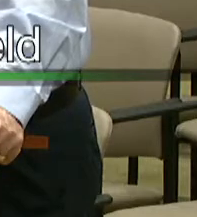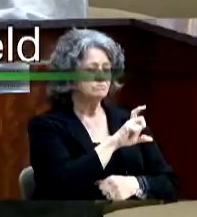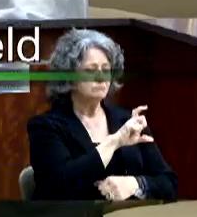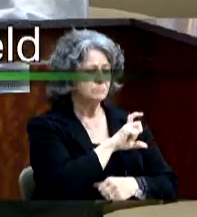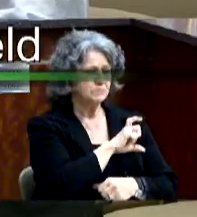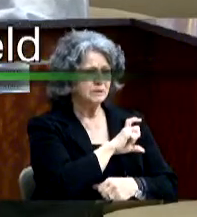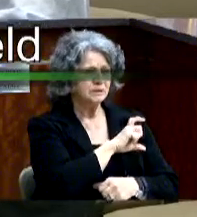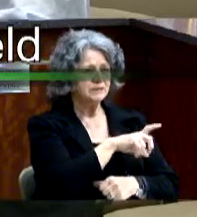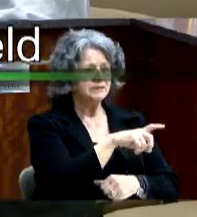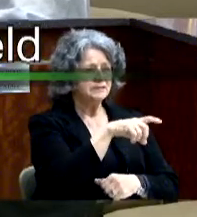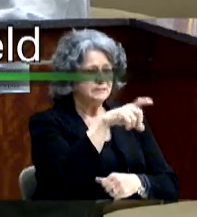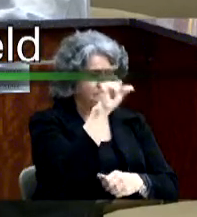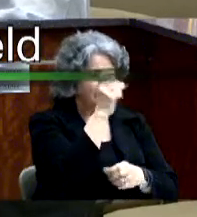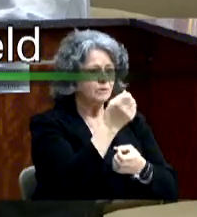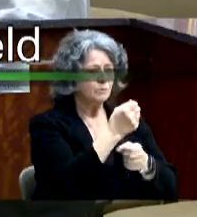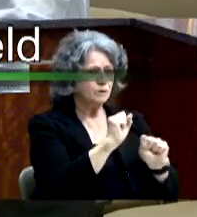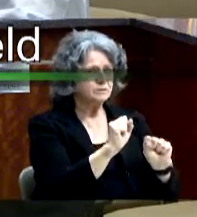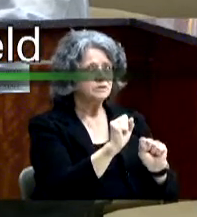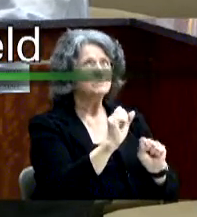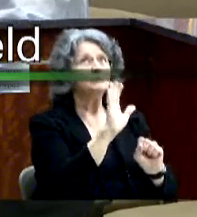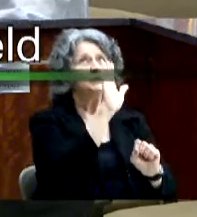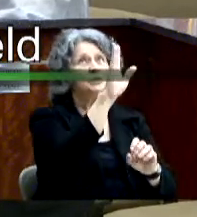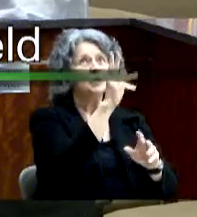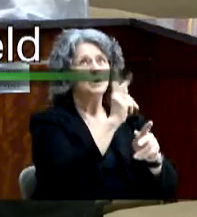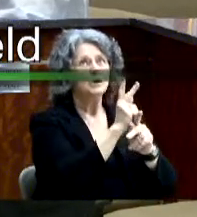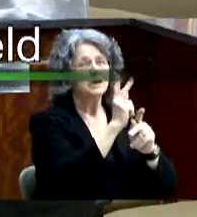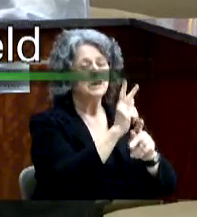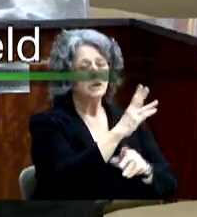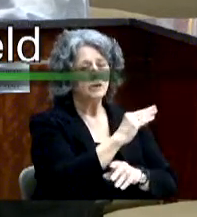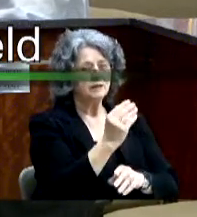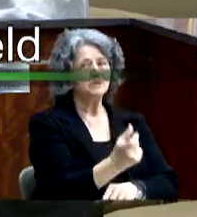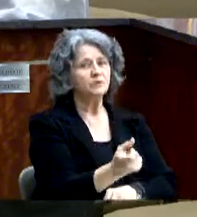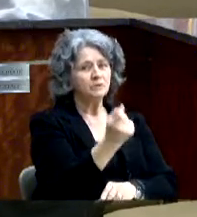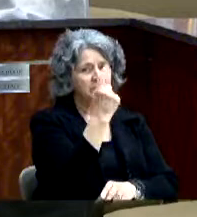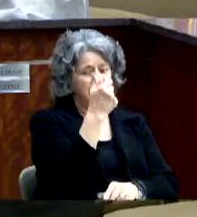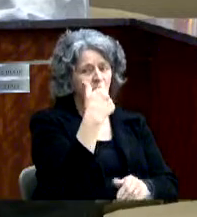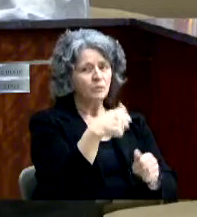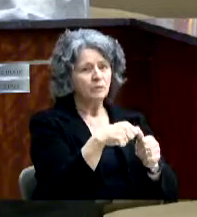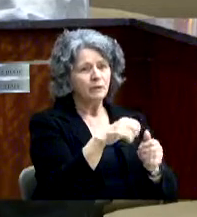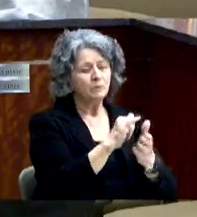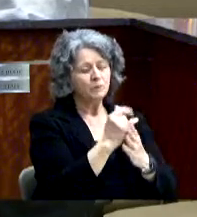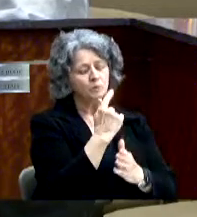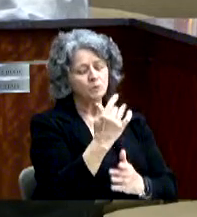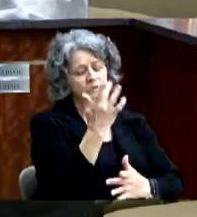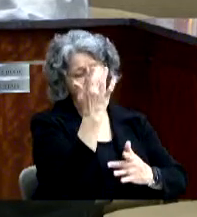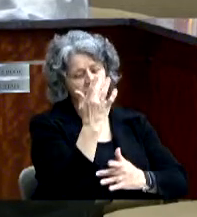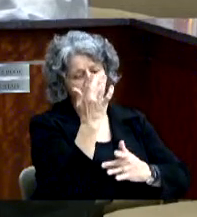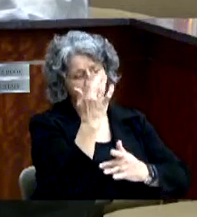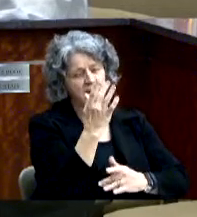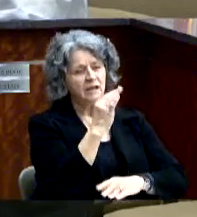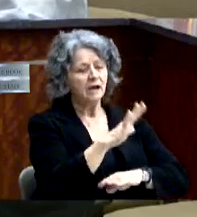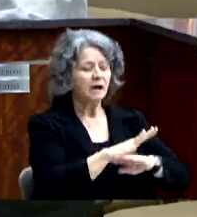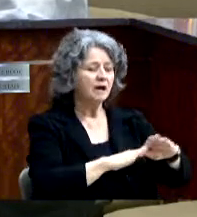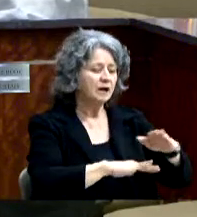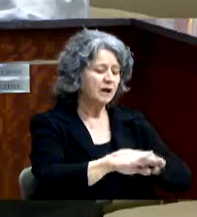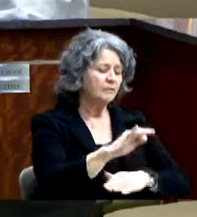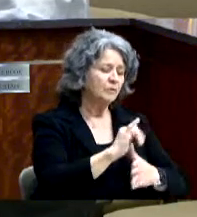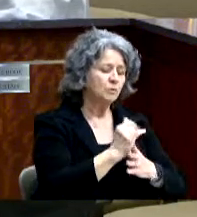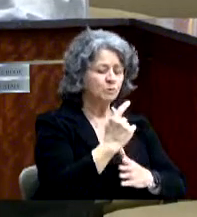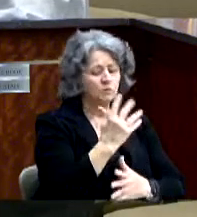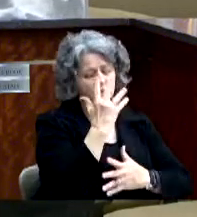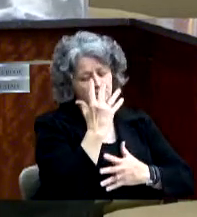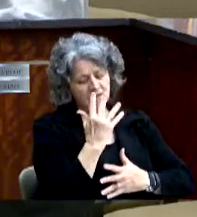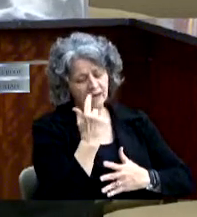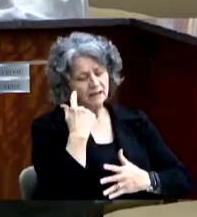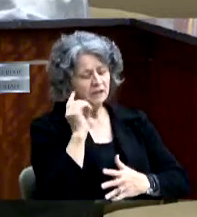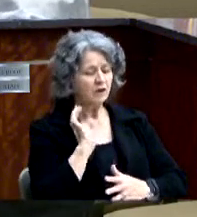and our fire and rescue to thy merciful care and understanding. Remember those who lie upon a bed of affliction, comfort those who mourn. Hear our